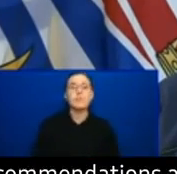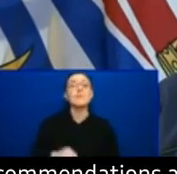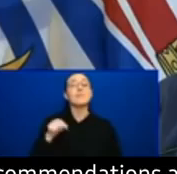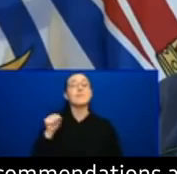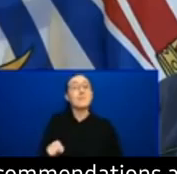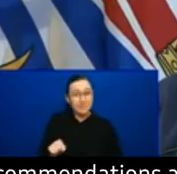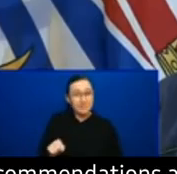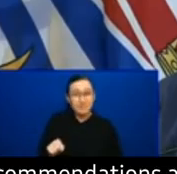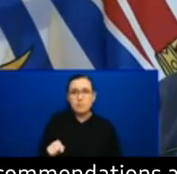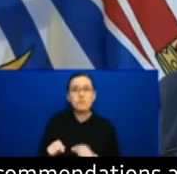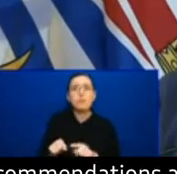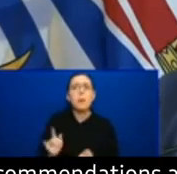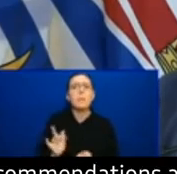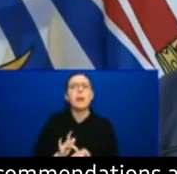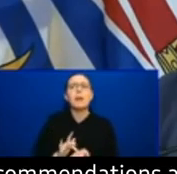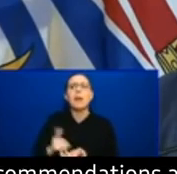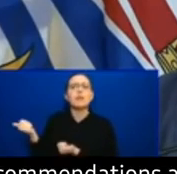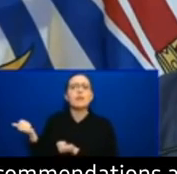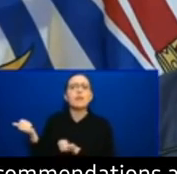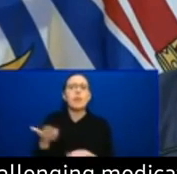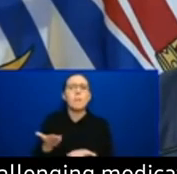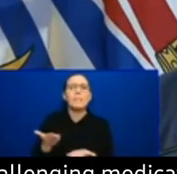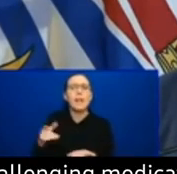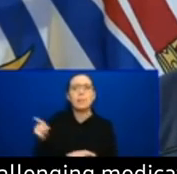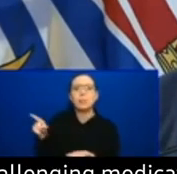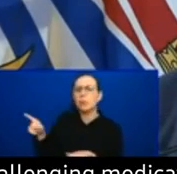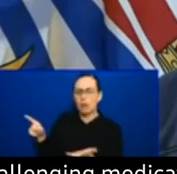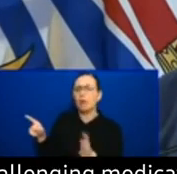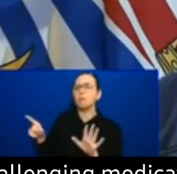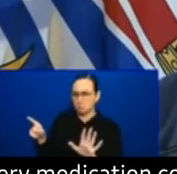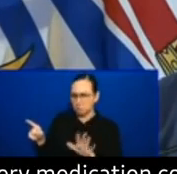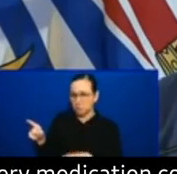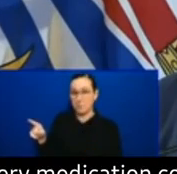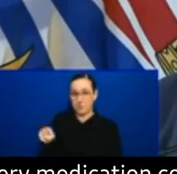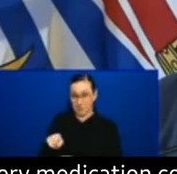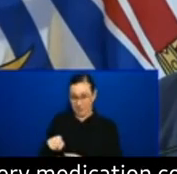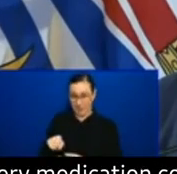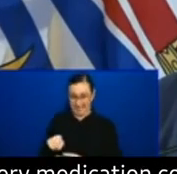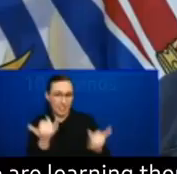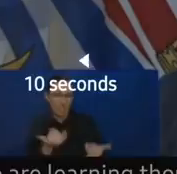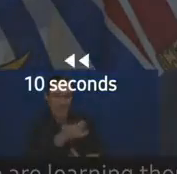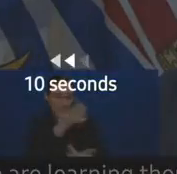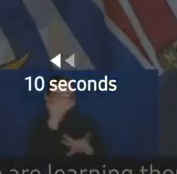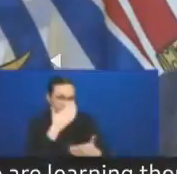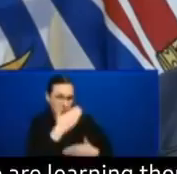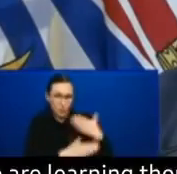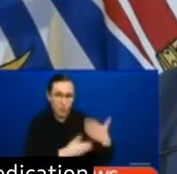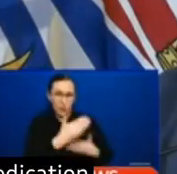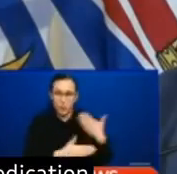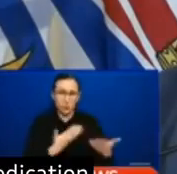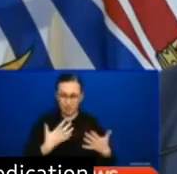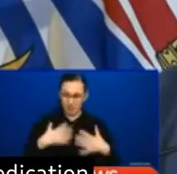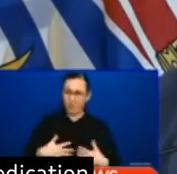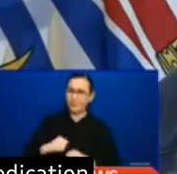very challenging medication combination. Every medication comes with risks and benefits, but this new medication